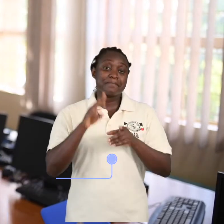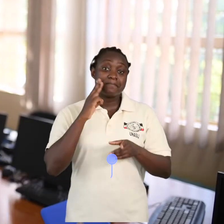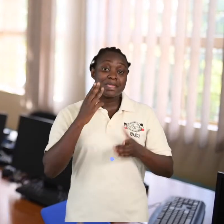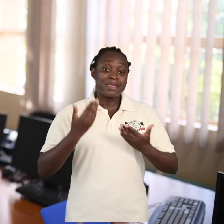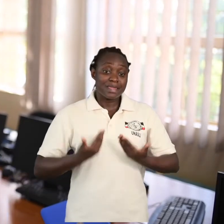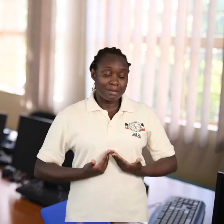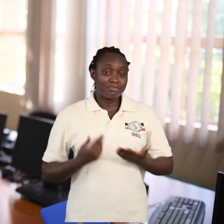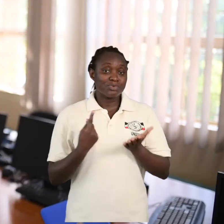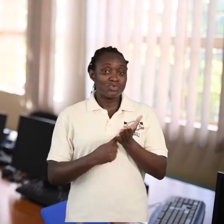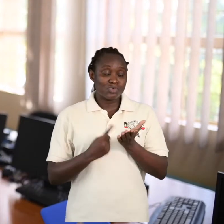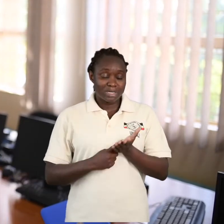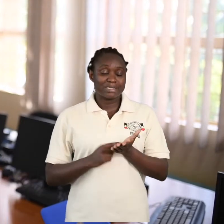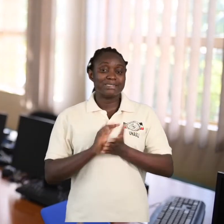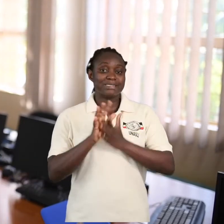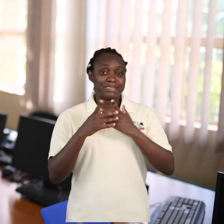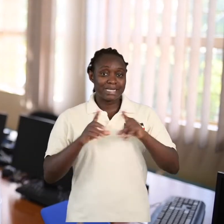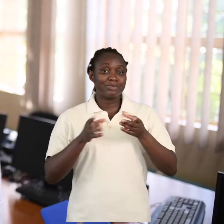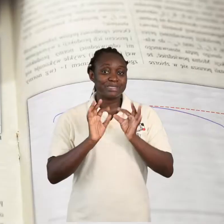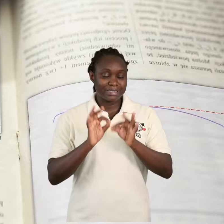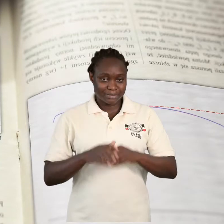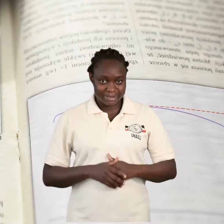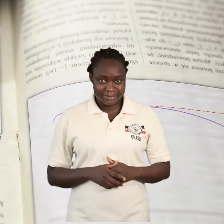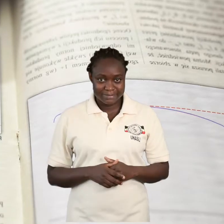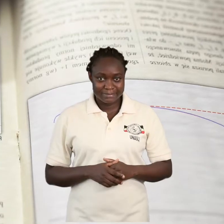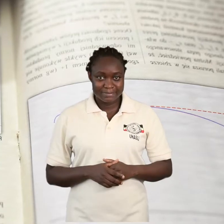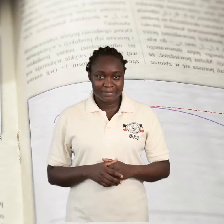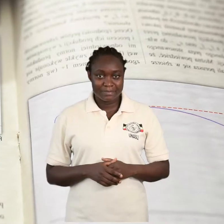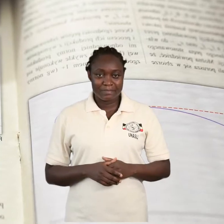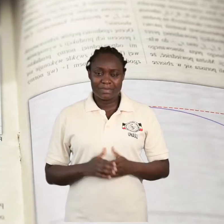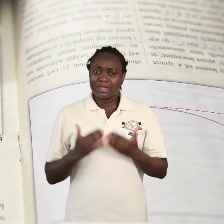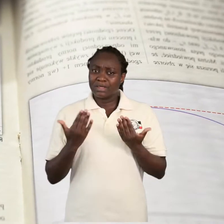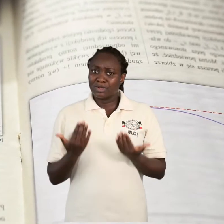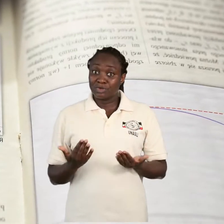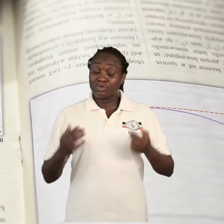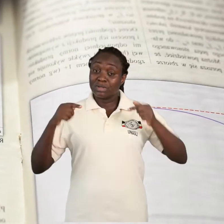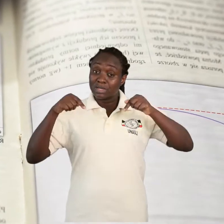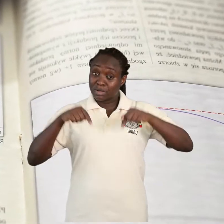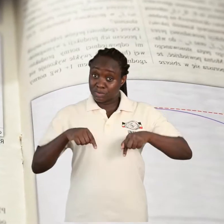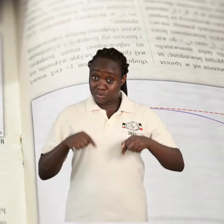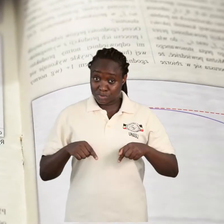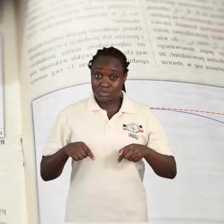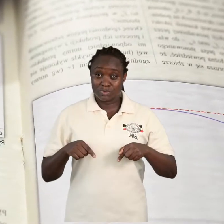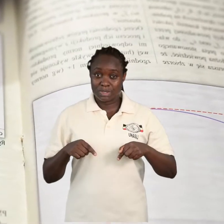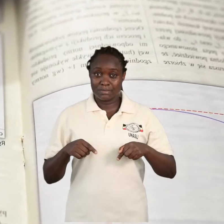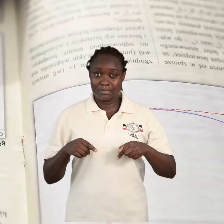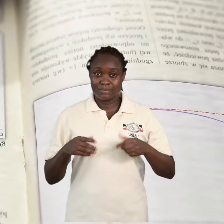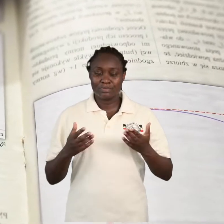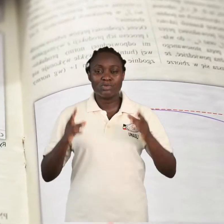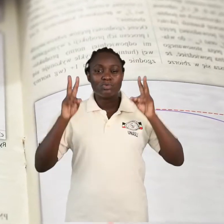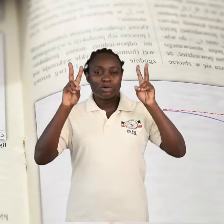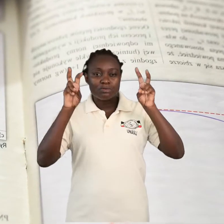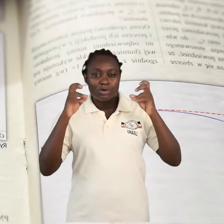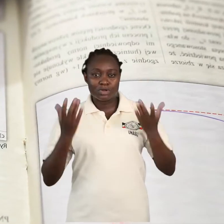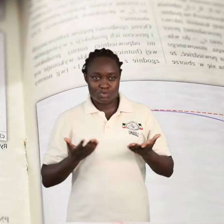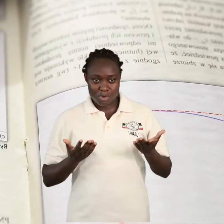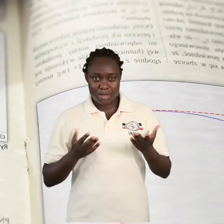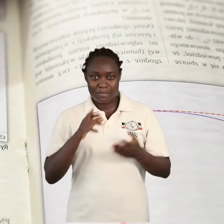a Ugandan Sign Language interpreter. Today, we are going to look at Roman